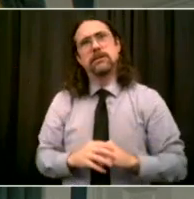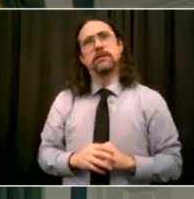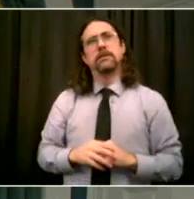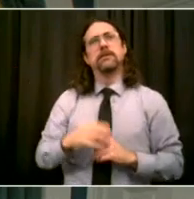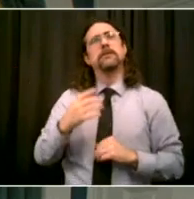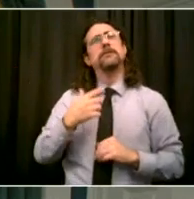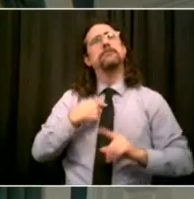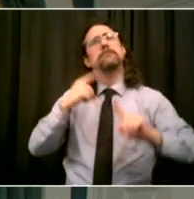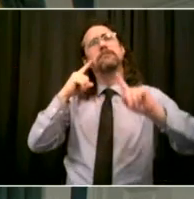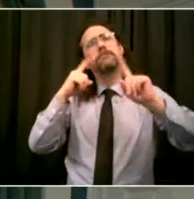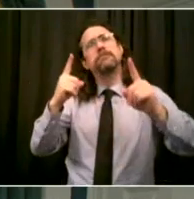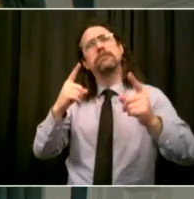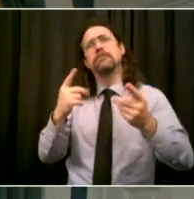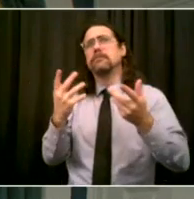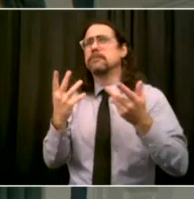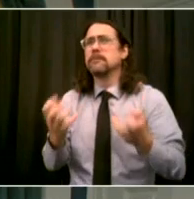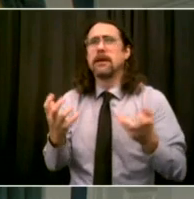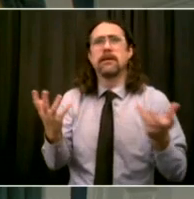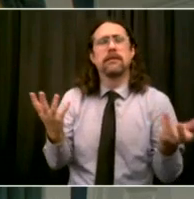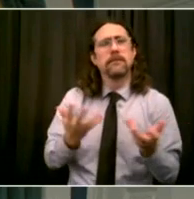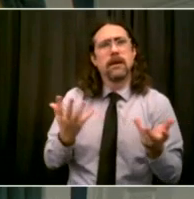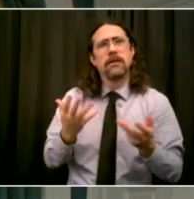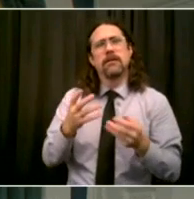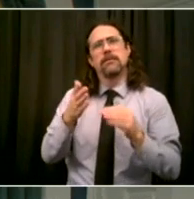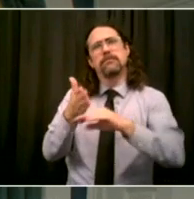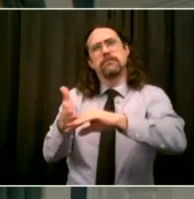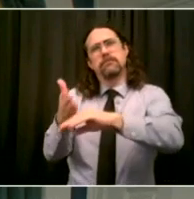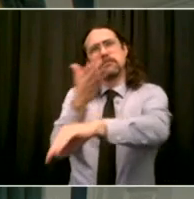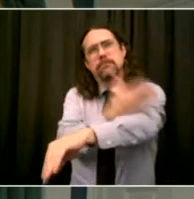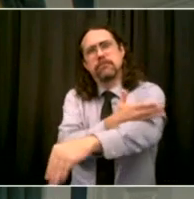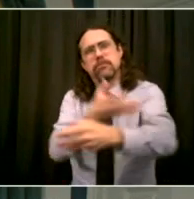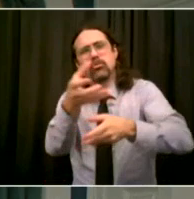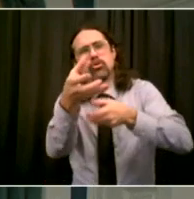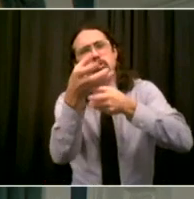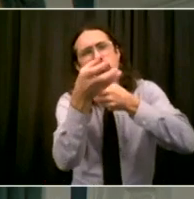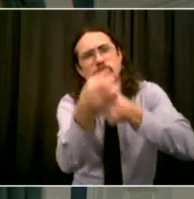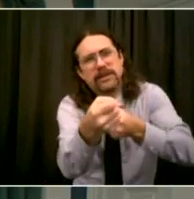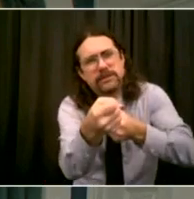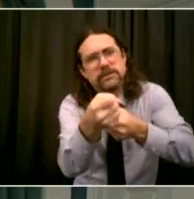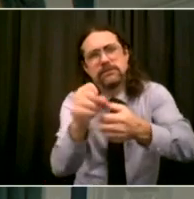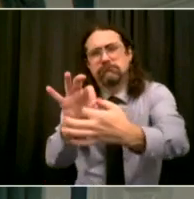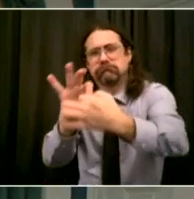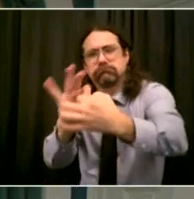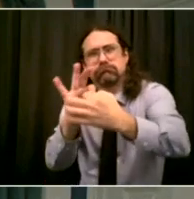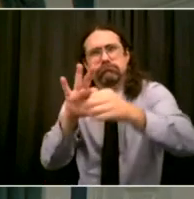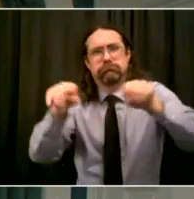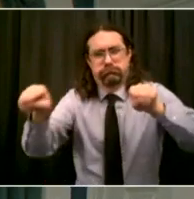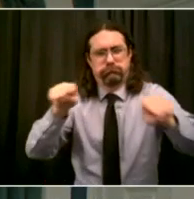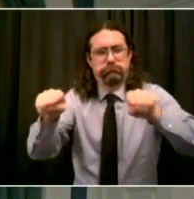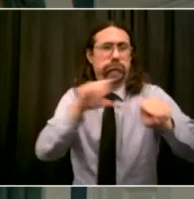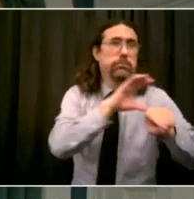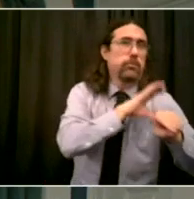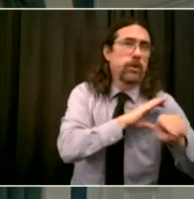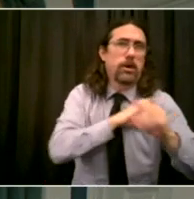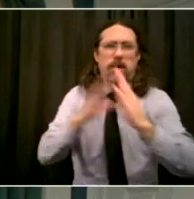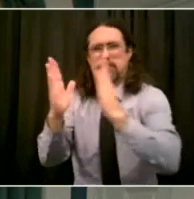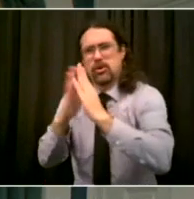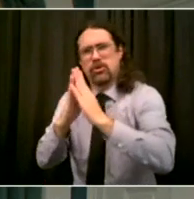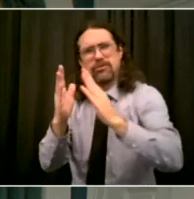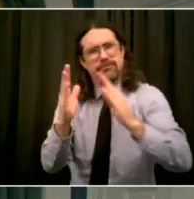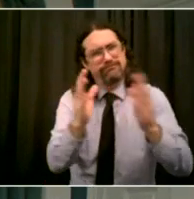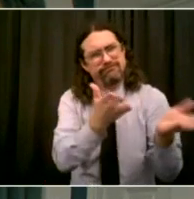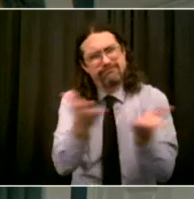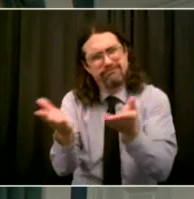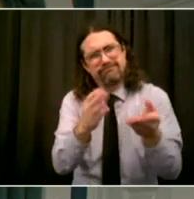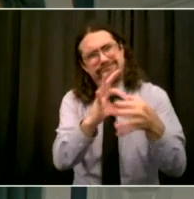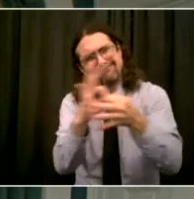So this also is a question for all three of you. These appointments come at a time when the governor is demanding that the